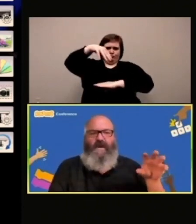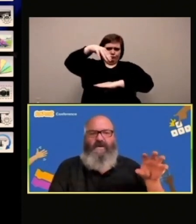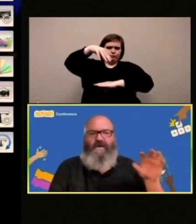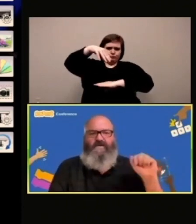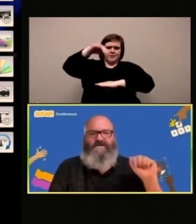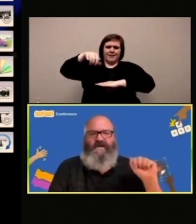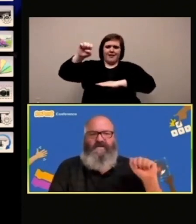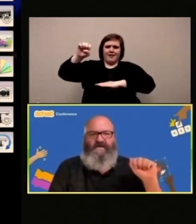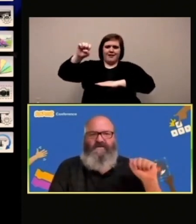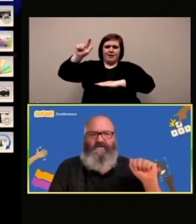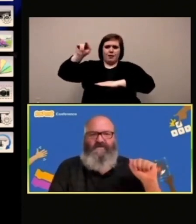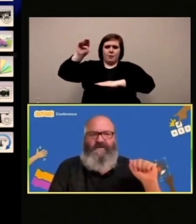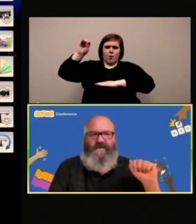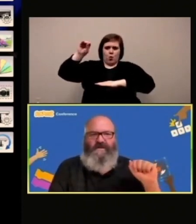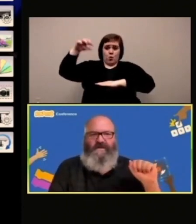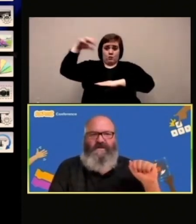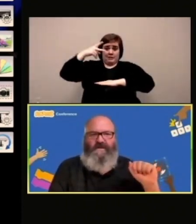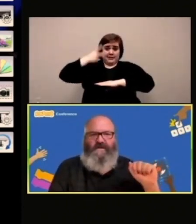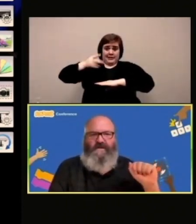Elmo camera. Can you see it?